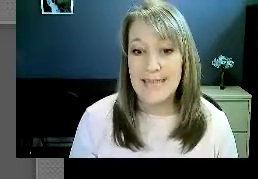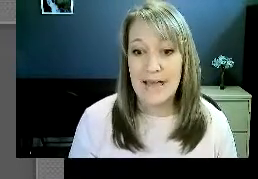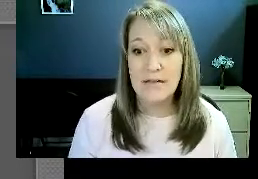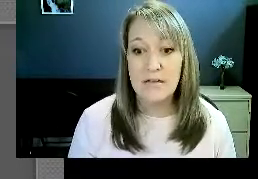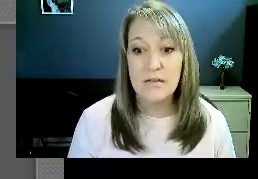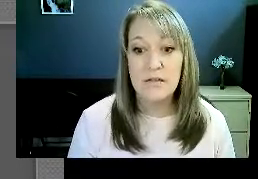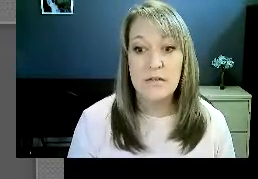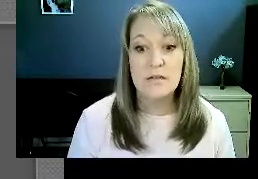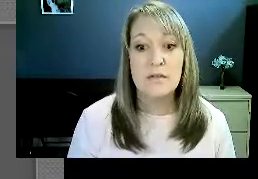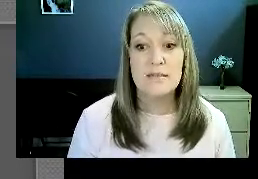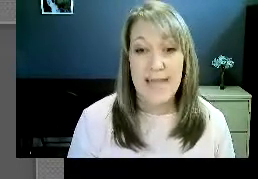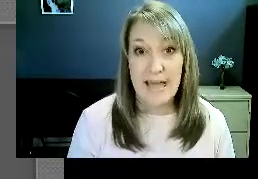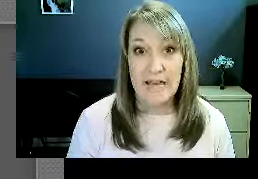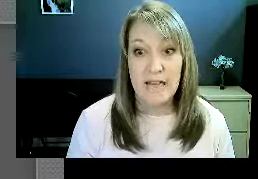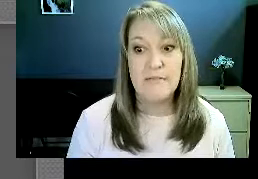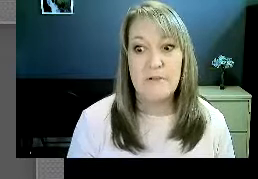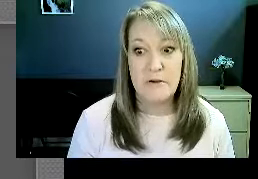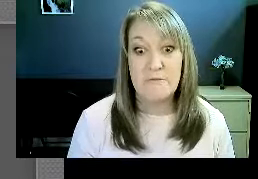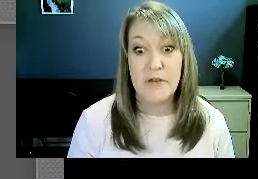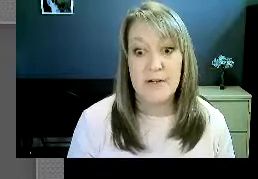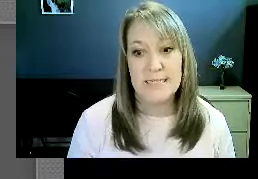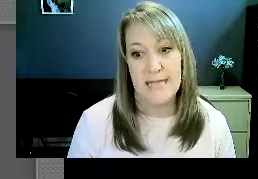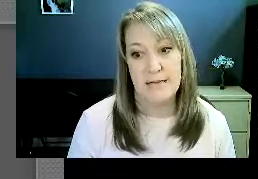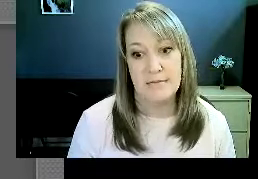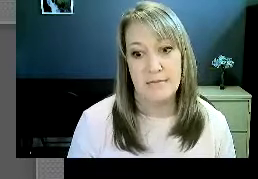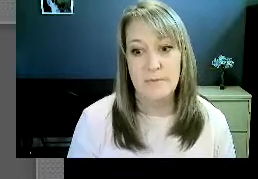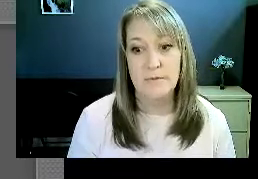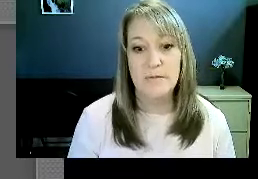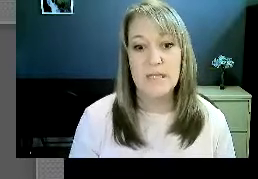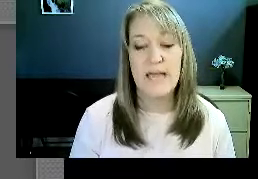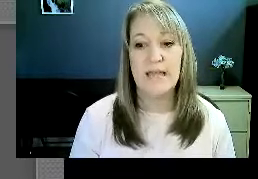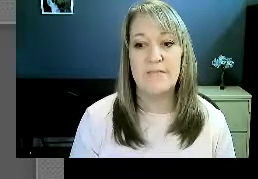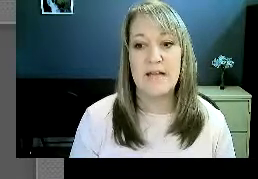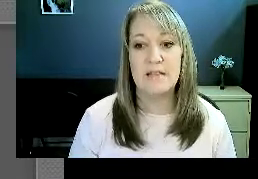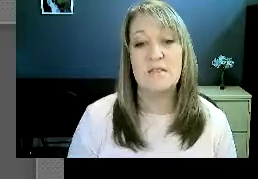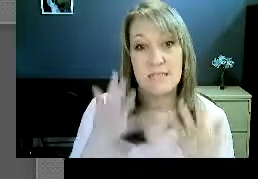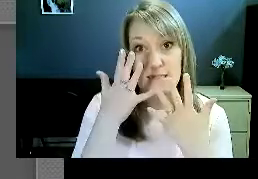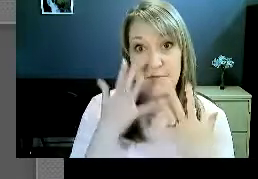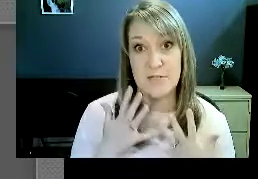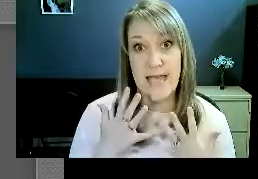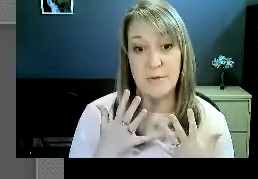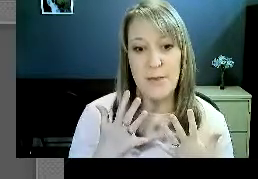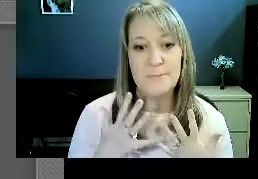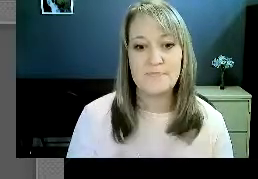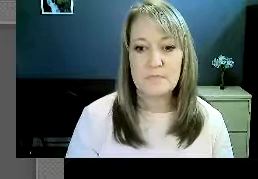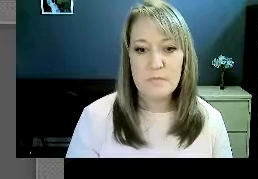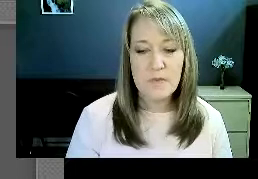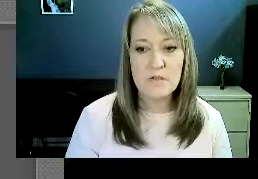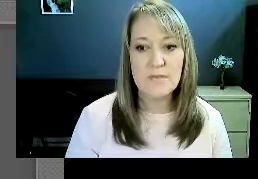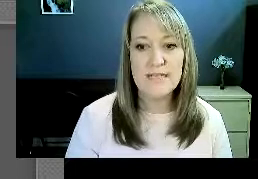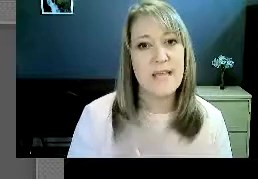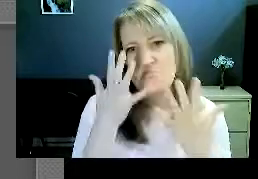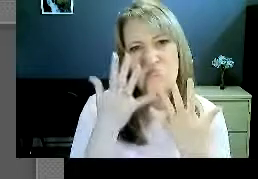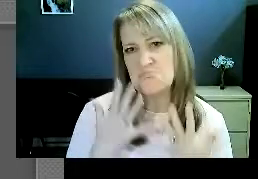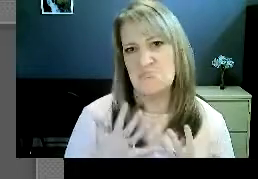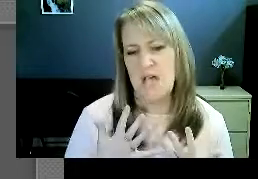not sad, sad, and very, very sad. Like if this is a sign for sad, okay? So